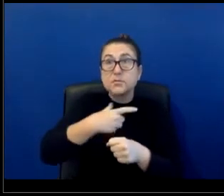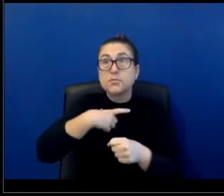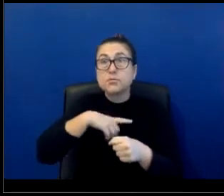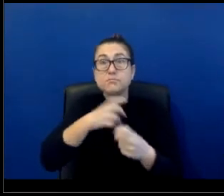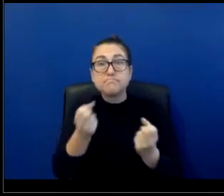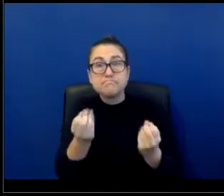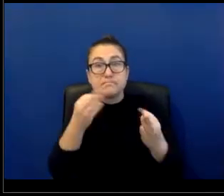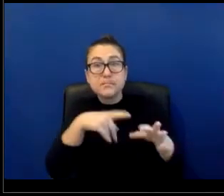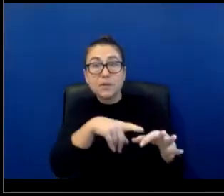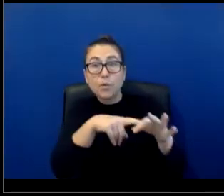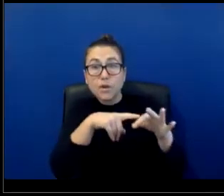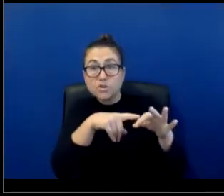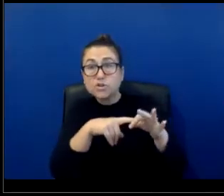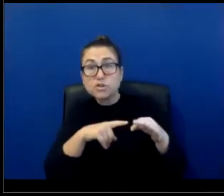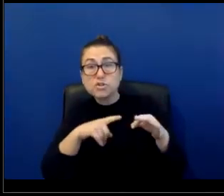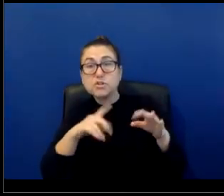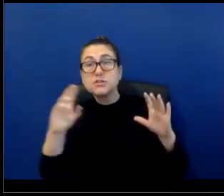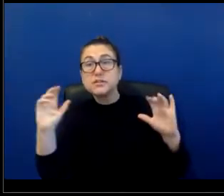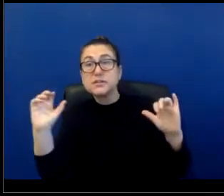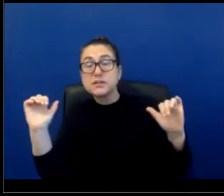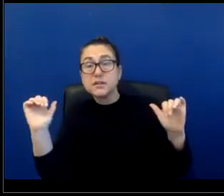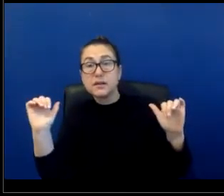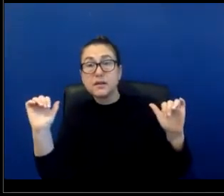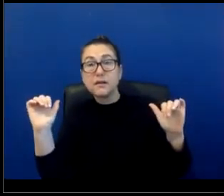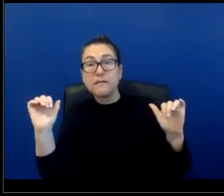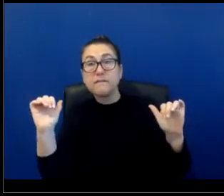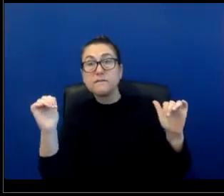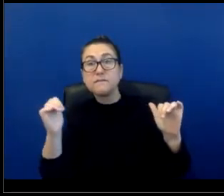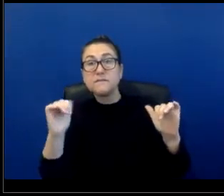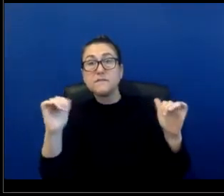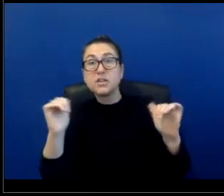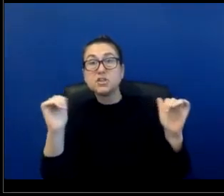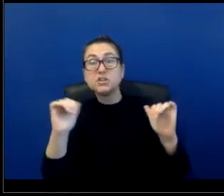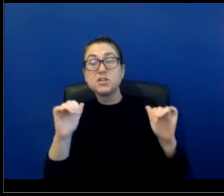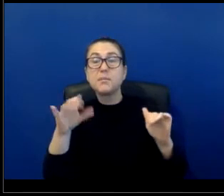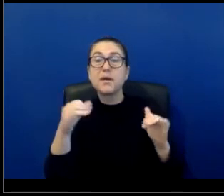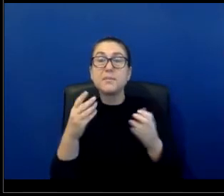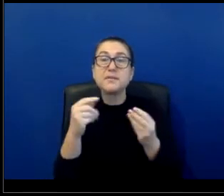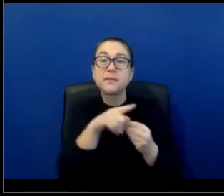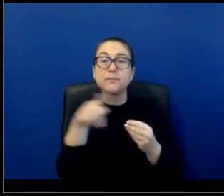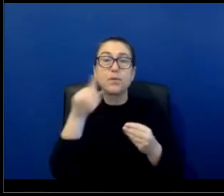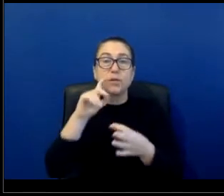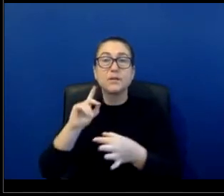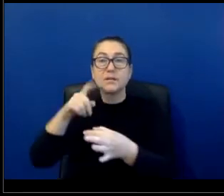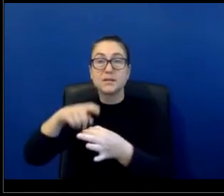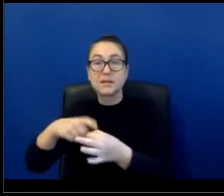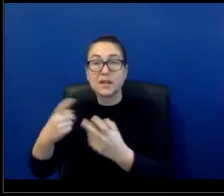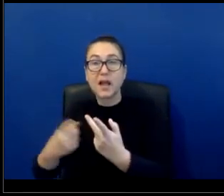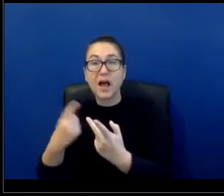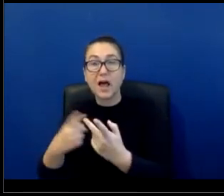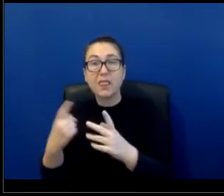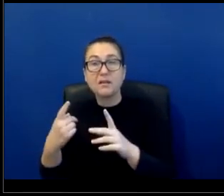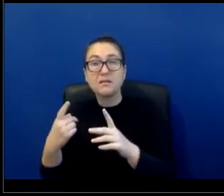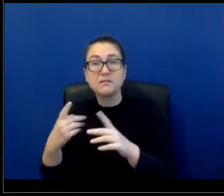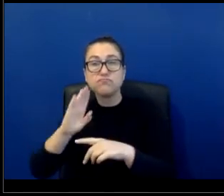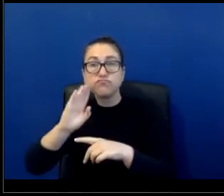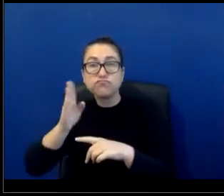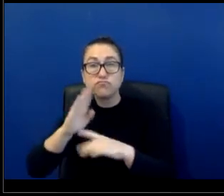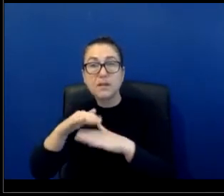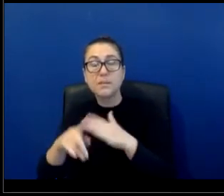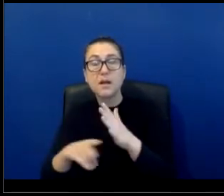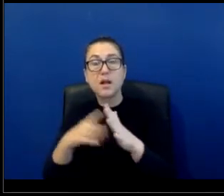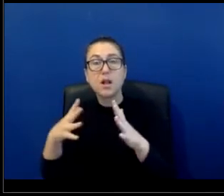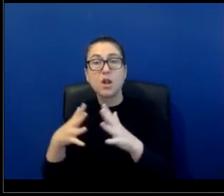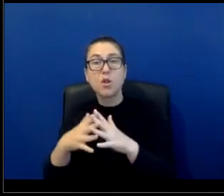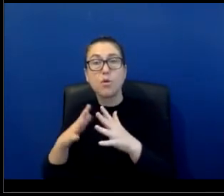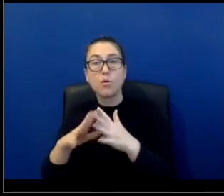other questions, and some of you might be joining us a bit later on at our next webinar for Law Week, which is about your money